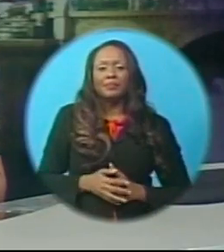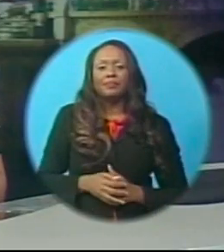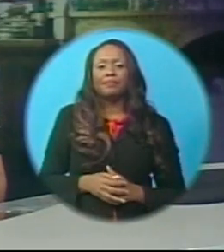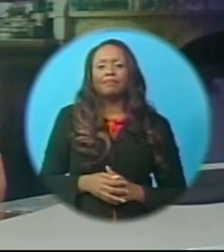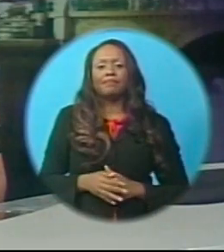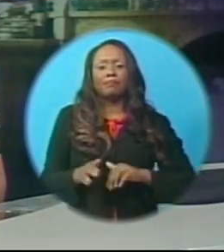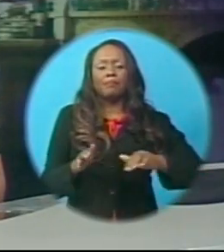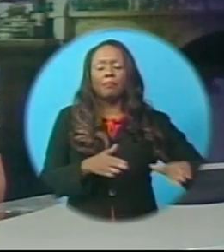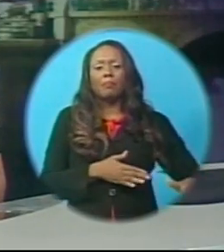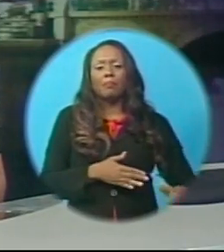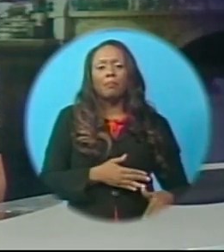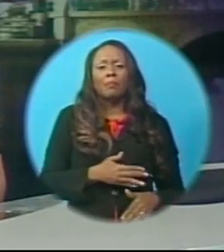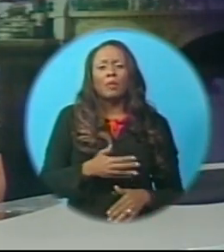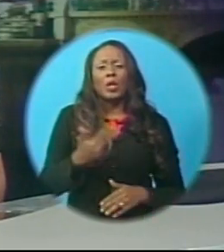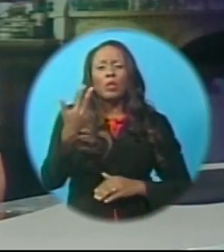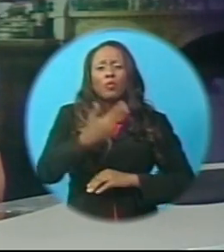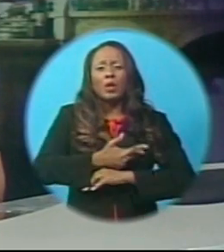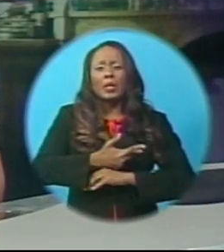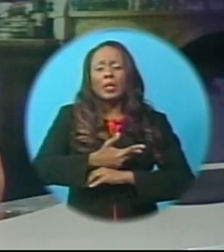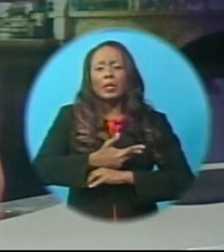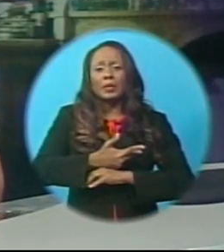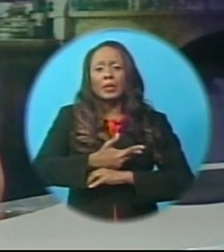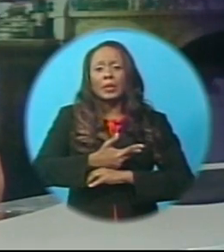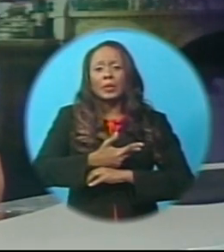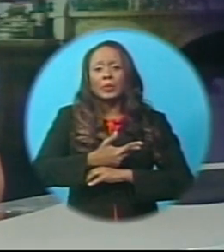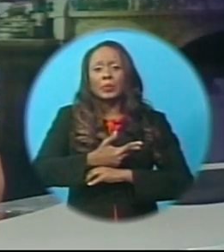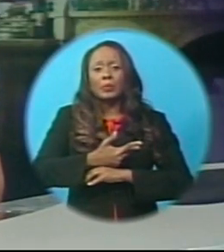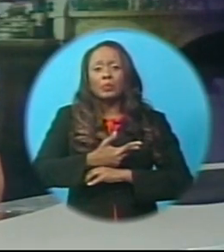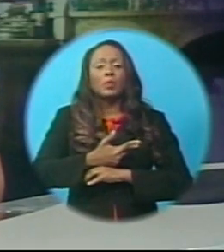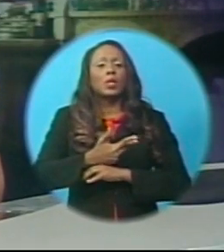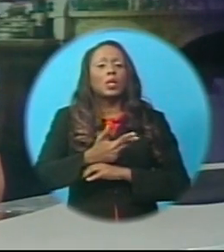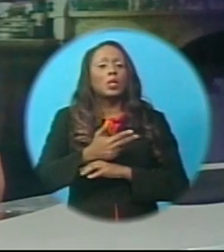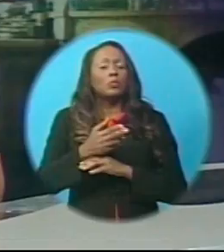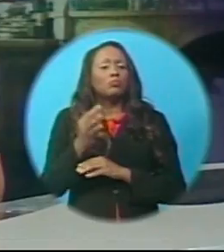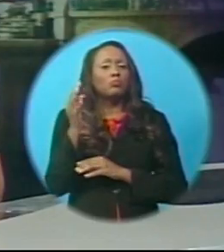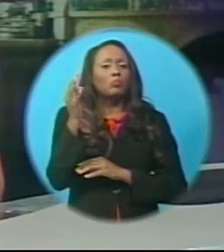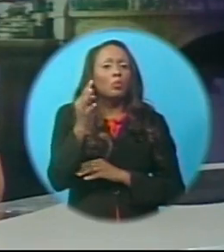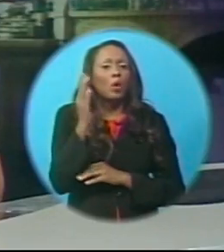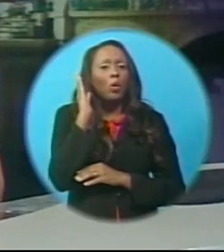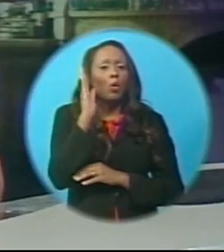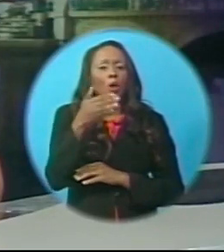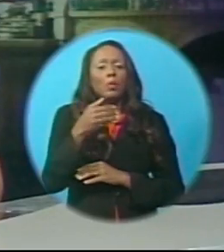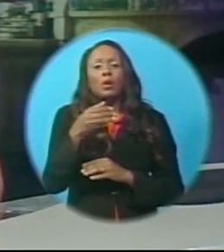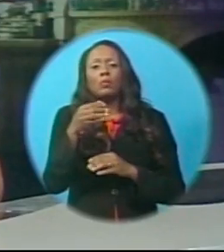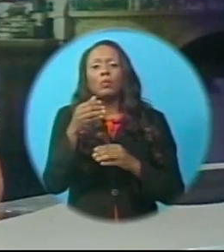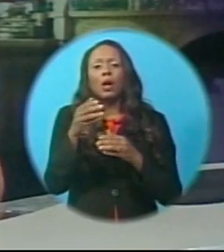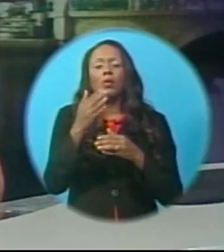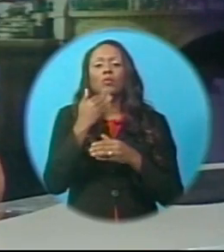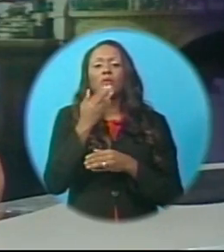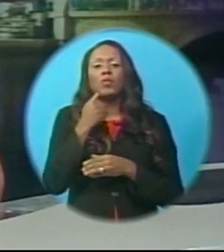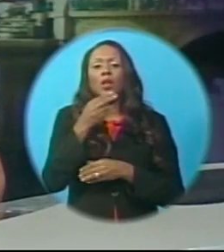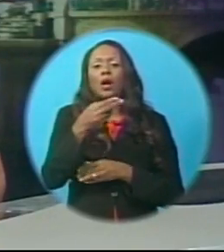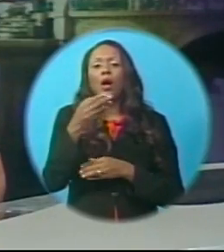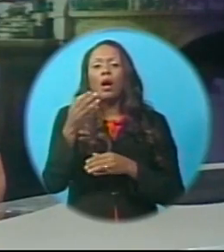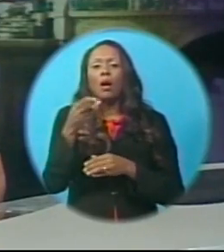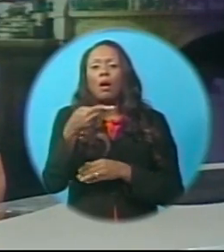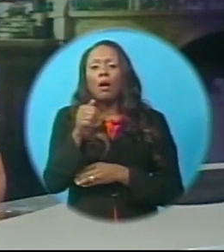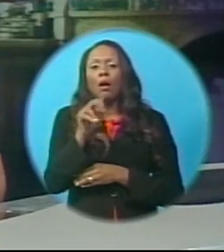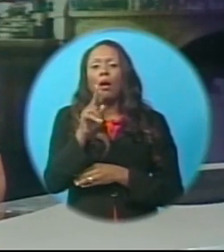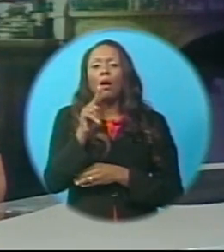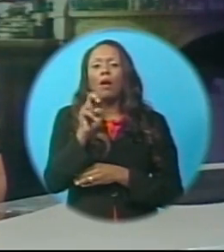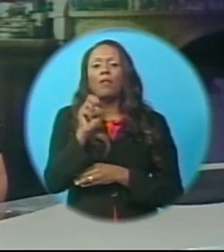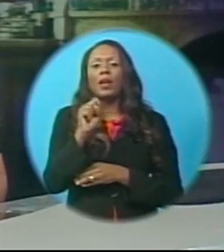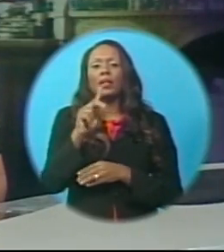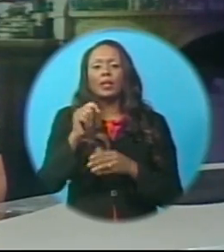with just 3 days to go before the start of this year's sugar harvest, workers have given the Barbados Agricultural Management Company the assurance that the way